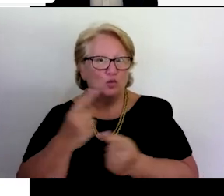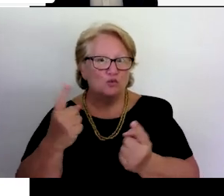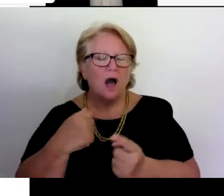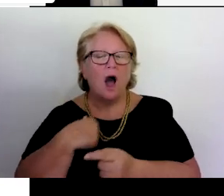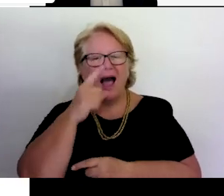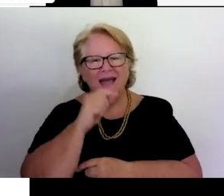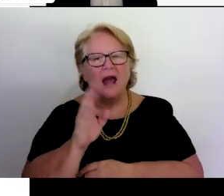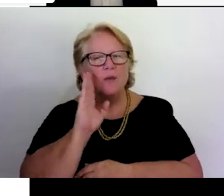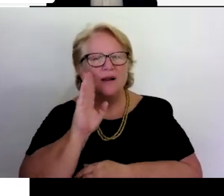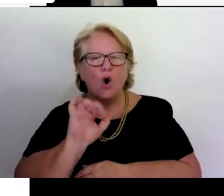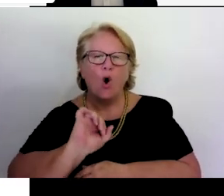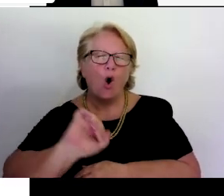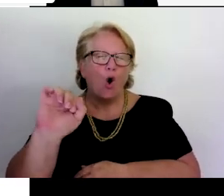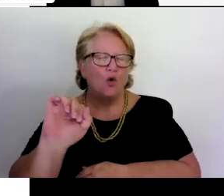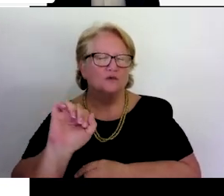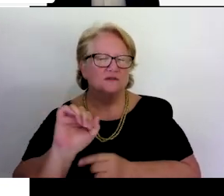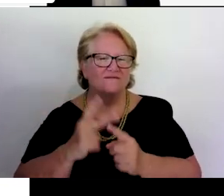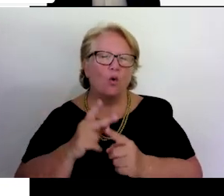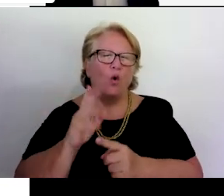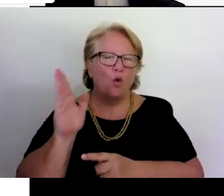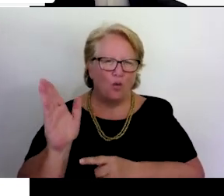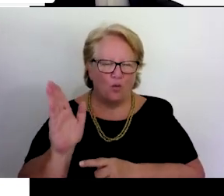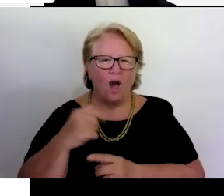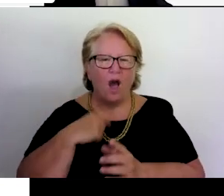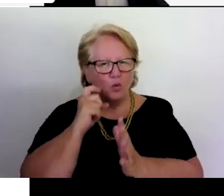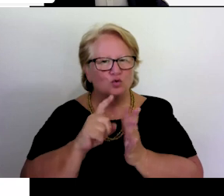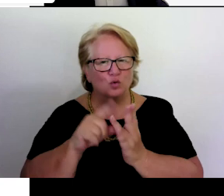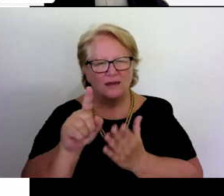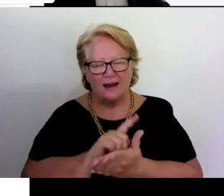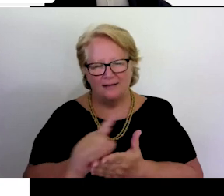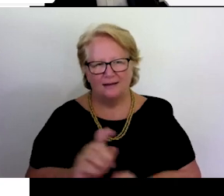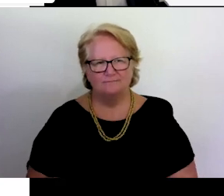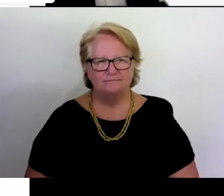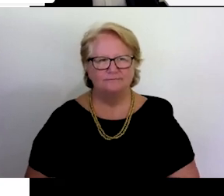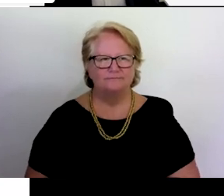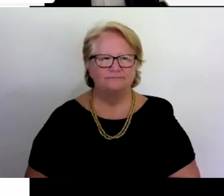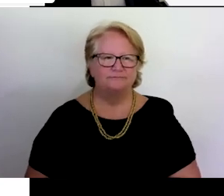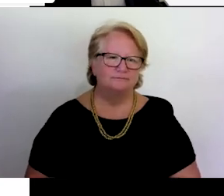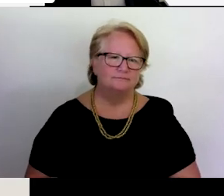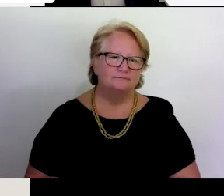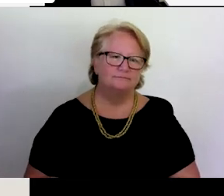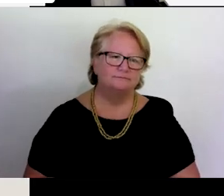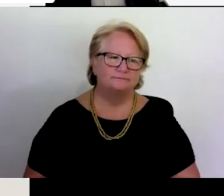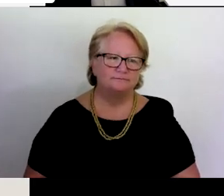present her slides on her behalf, and I'll do that a little later.